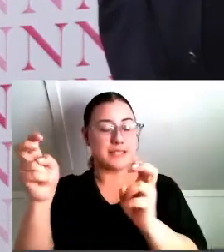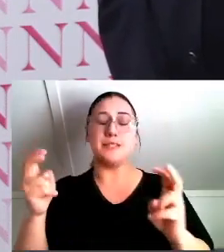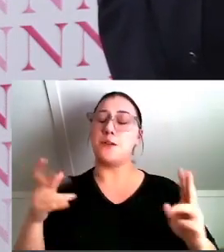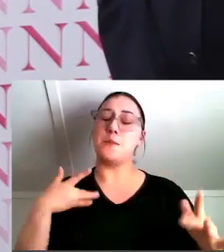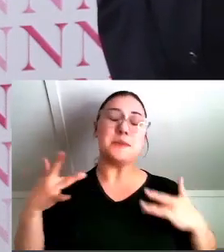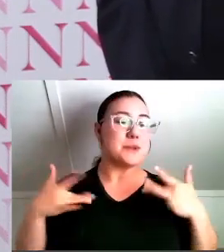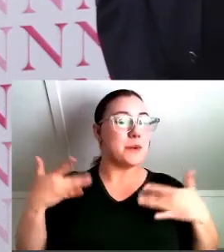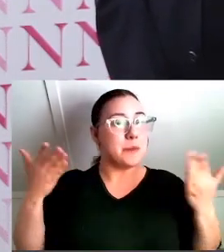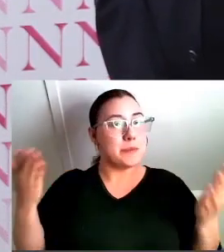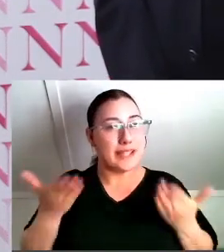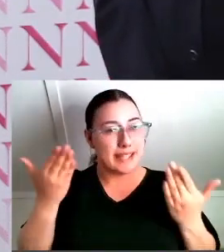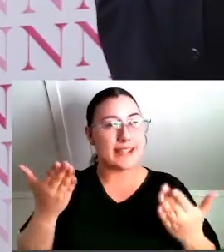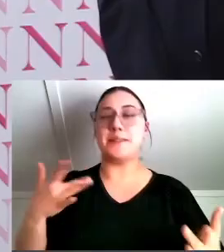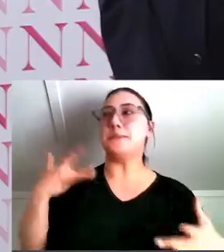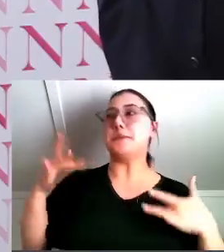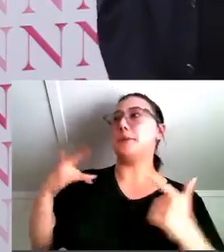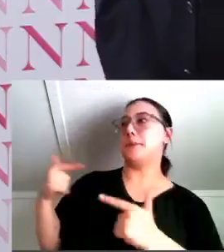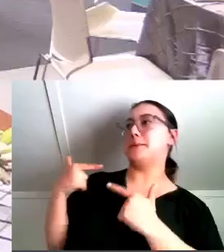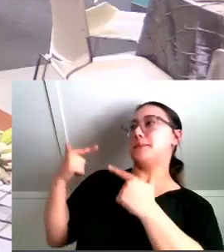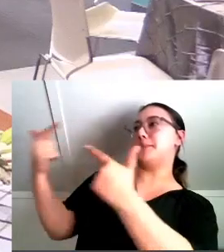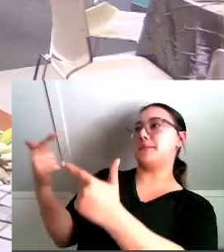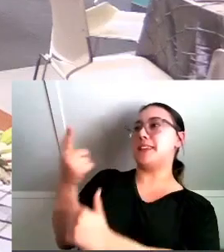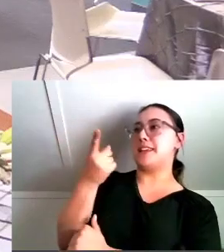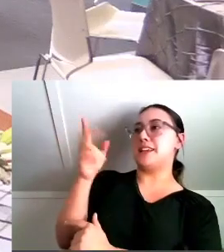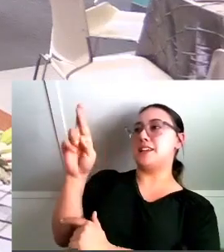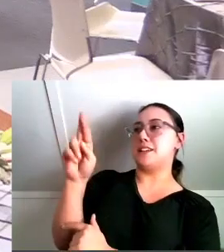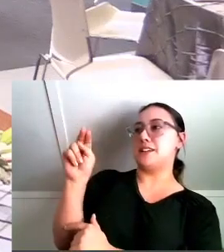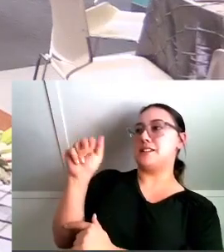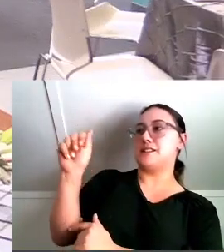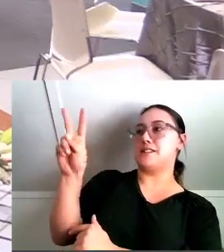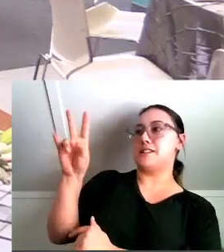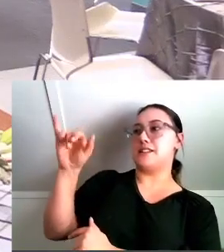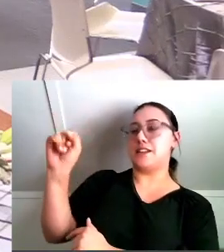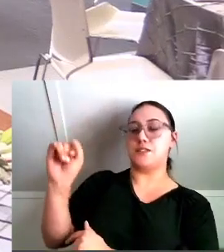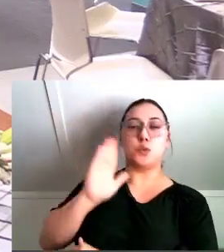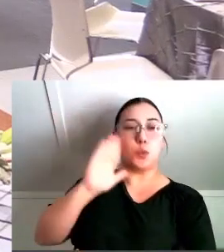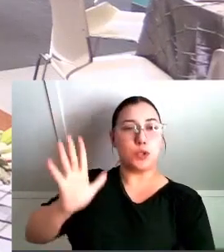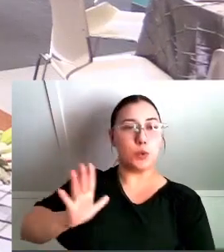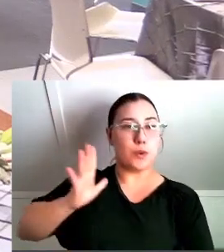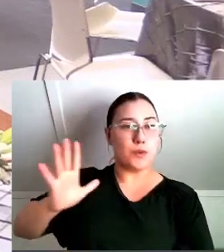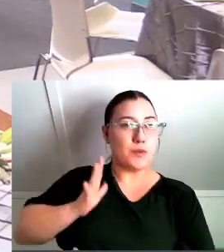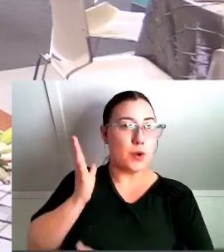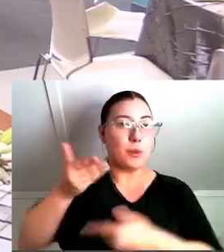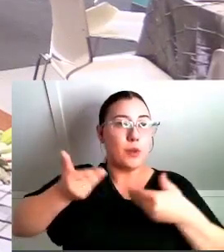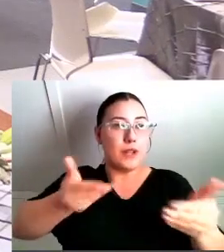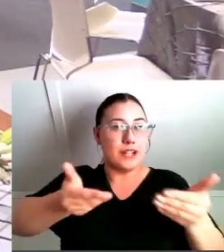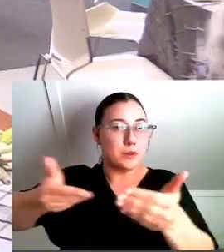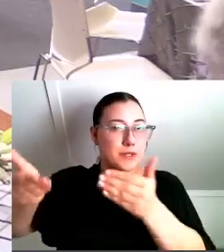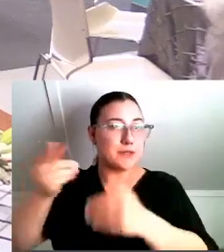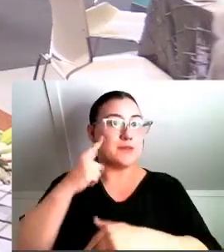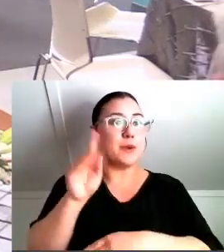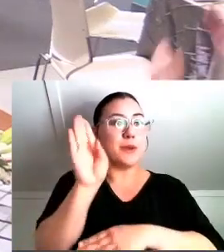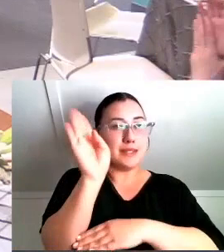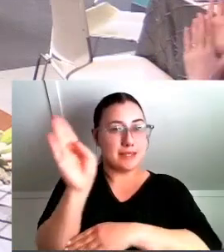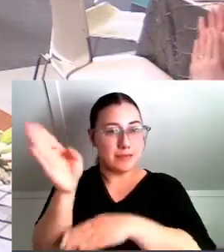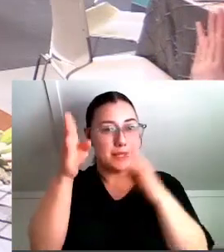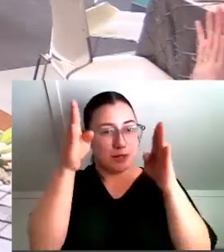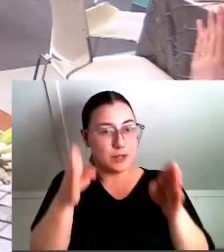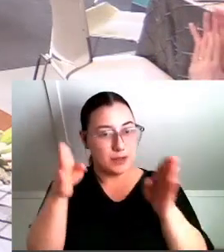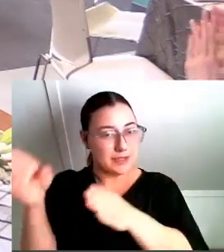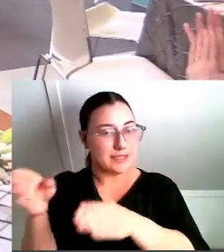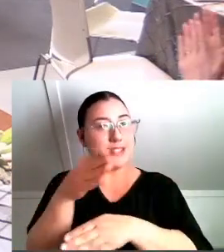turn over the mic to Dr. Nieves, who will do more formal introductions of our speaker and our program today. Thank you.